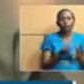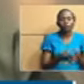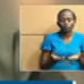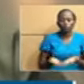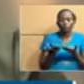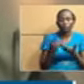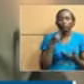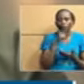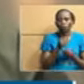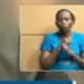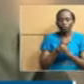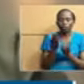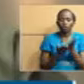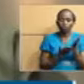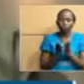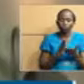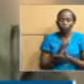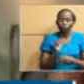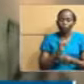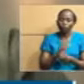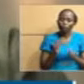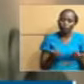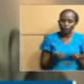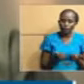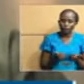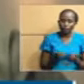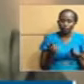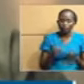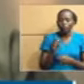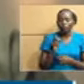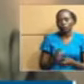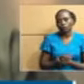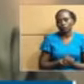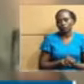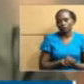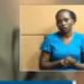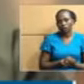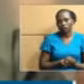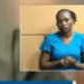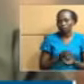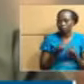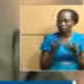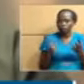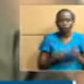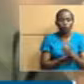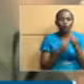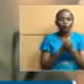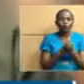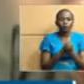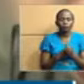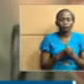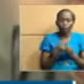protection programs? Is it being quantified? Is it being quantified as a contribution to social protection? So many donors and civil